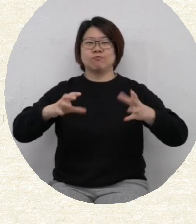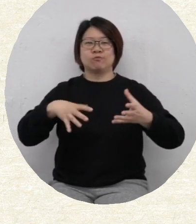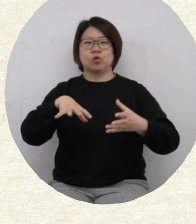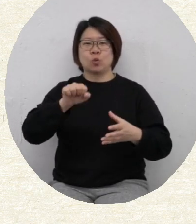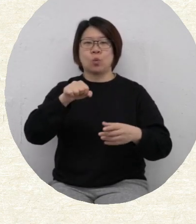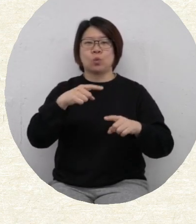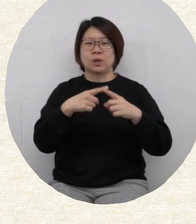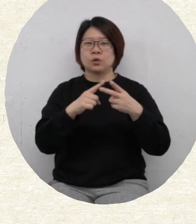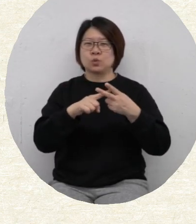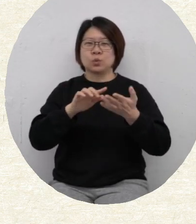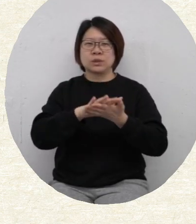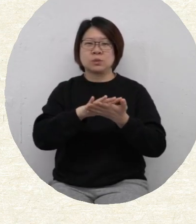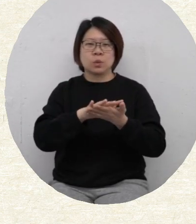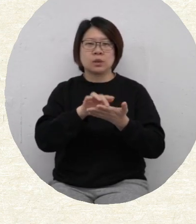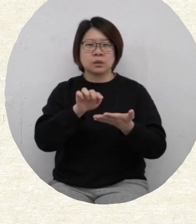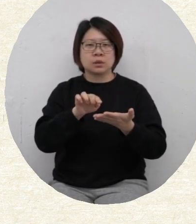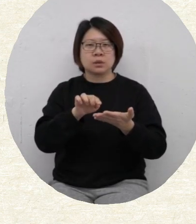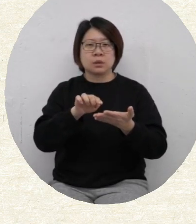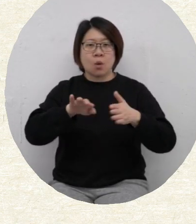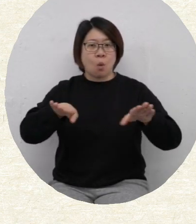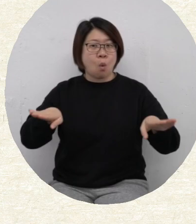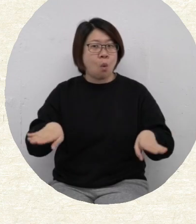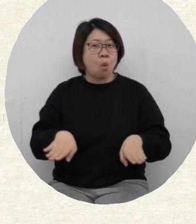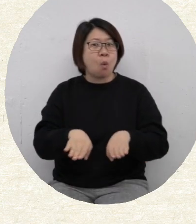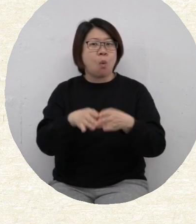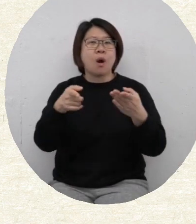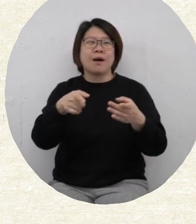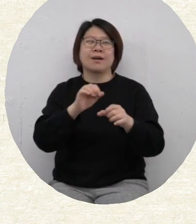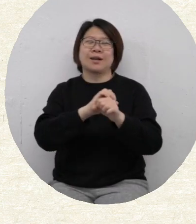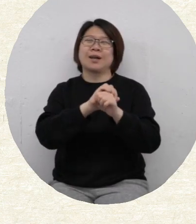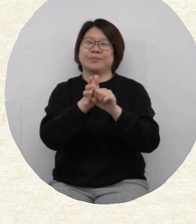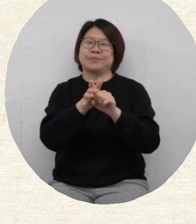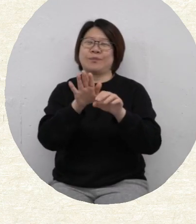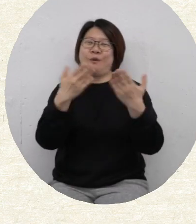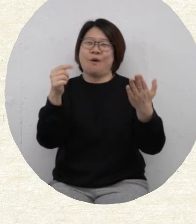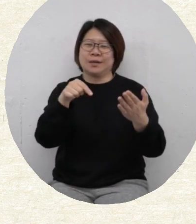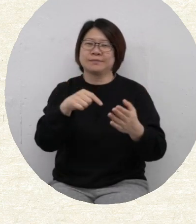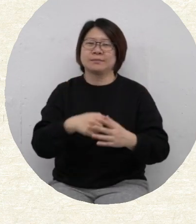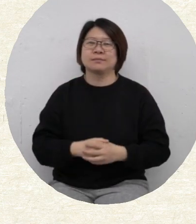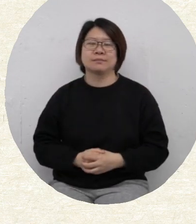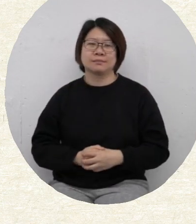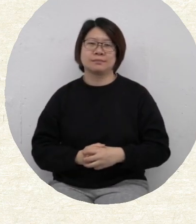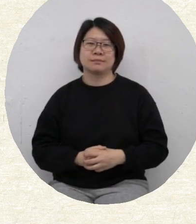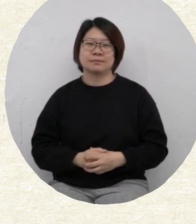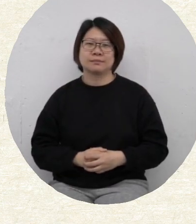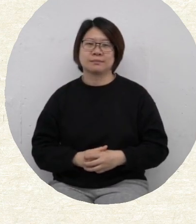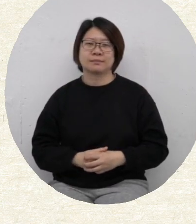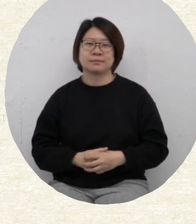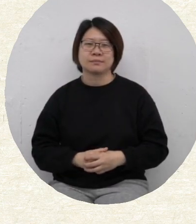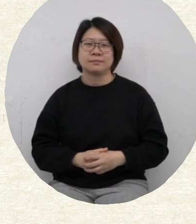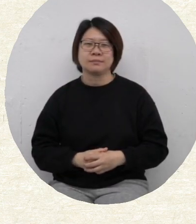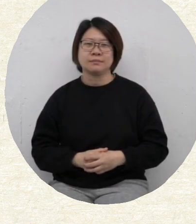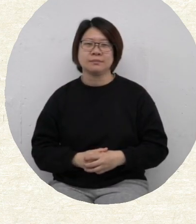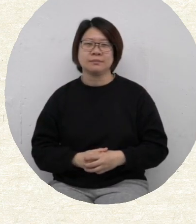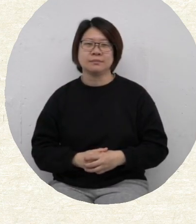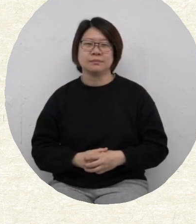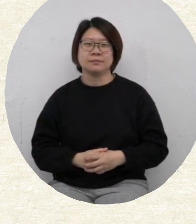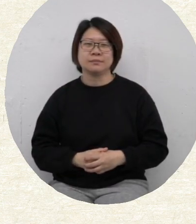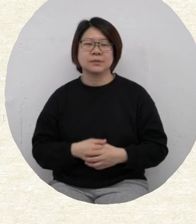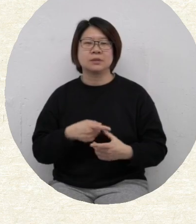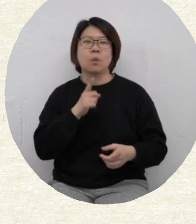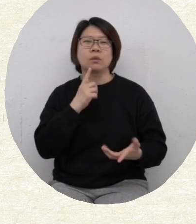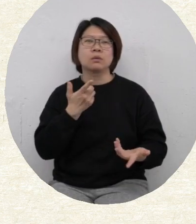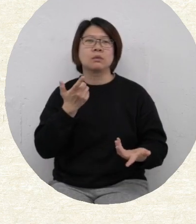and bags and backpacks. Would you like to tell us a bit more on your experimentation with the material